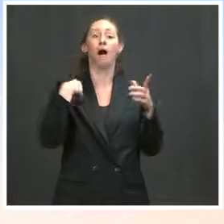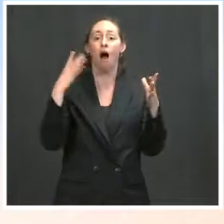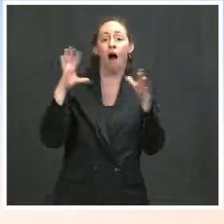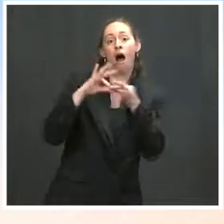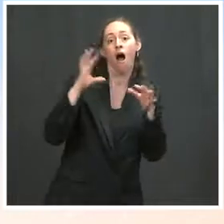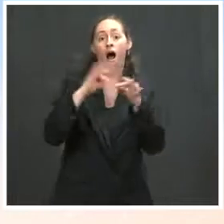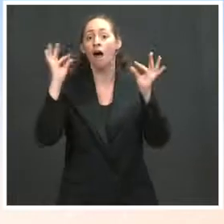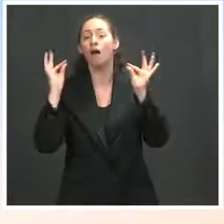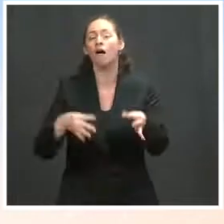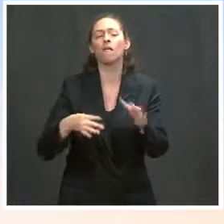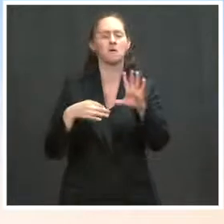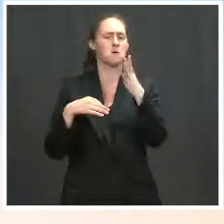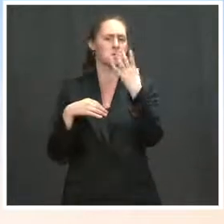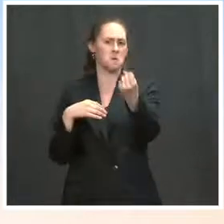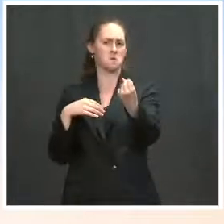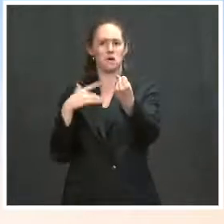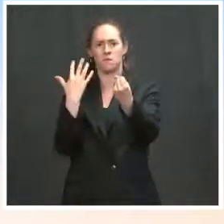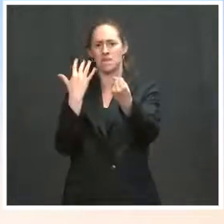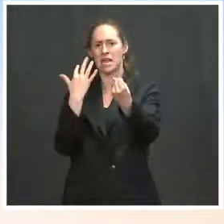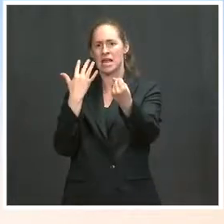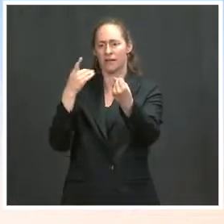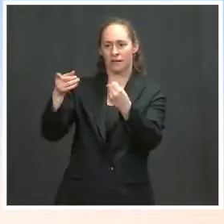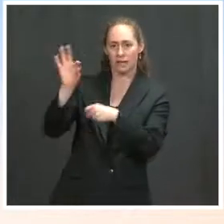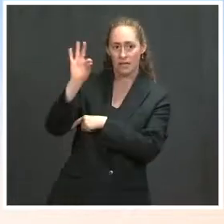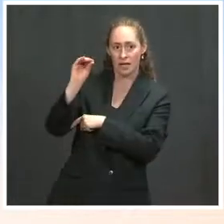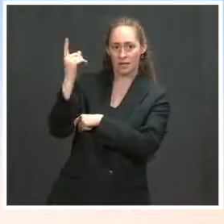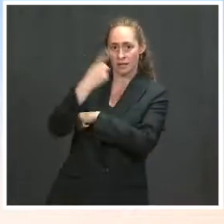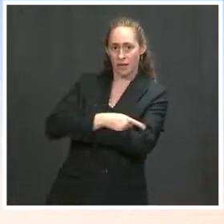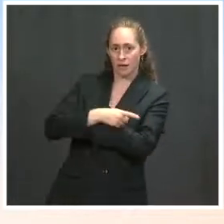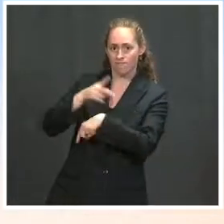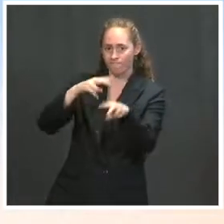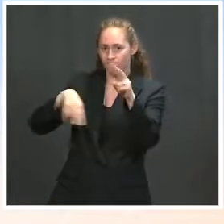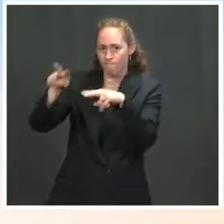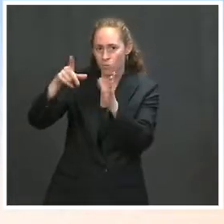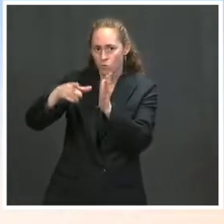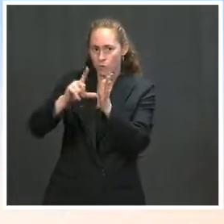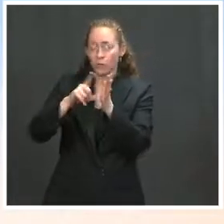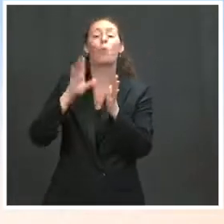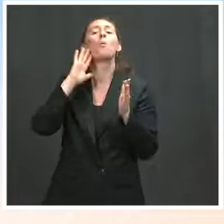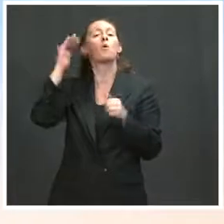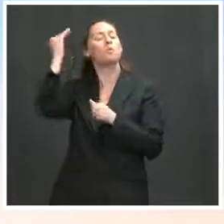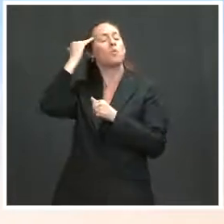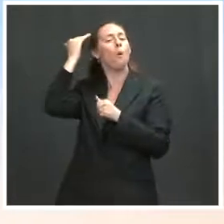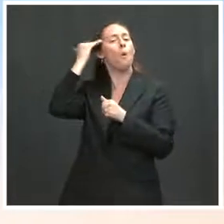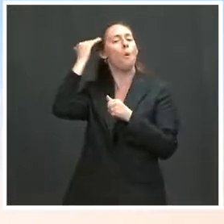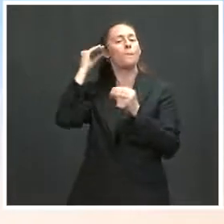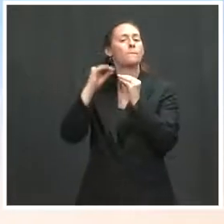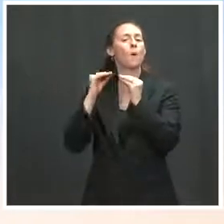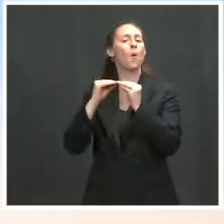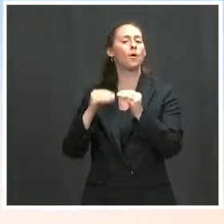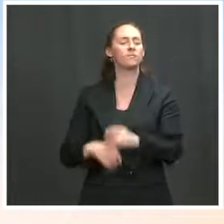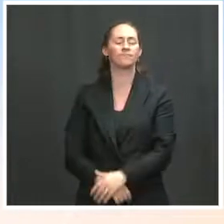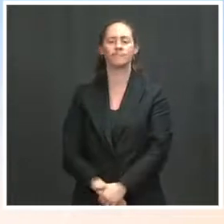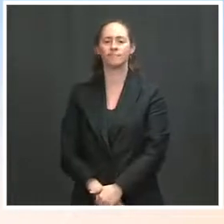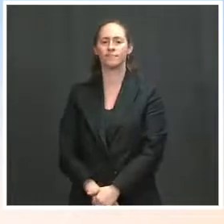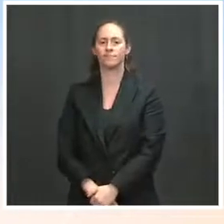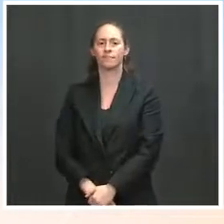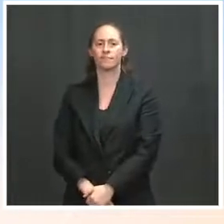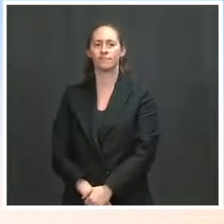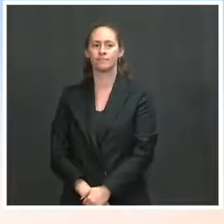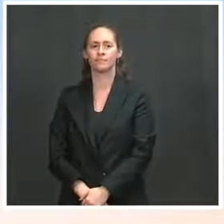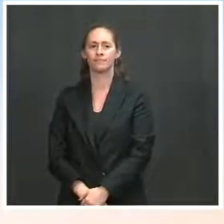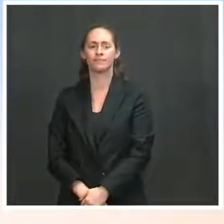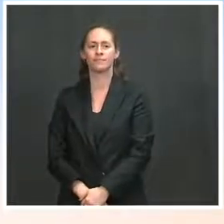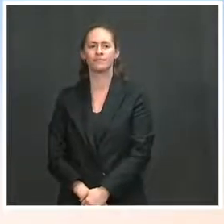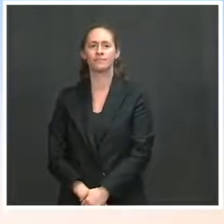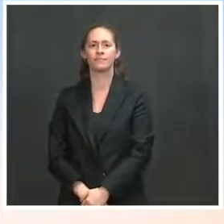until, until we know what happens after this 90-day review. Thanks for that. Karine, welcome. Hey. As for